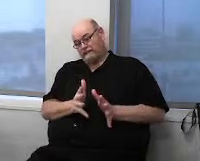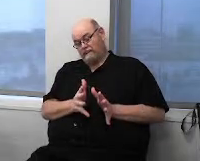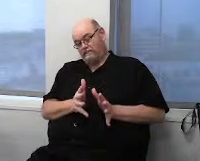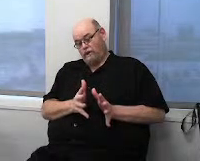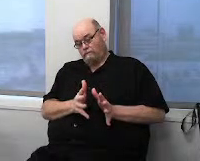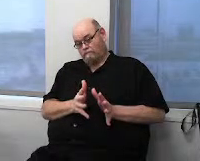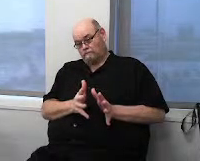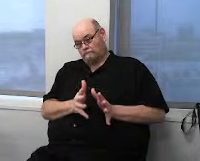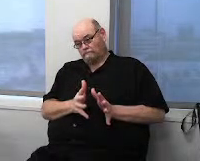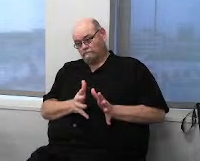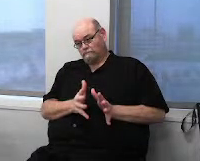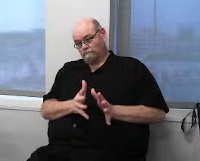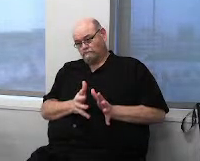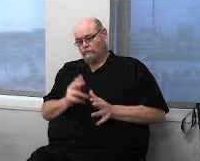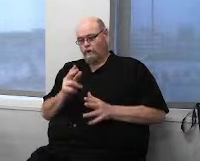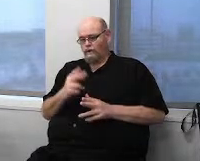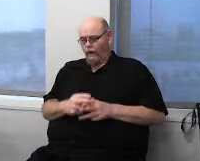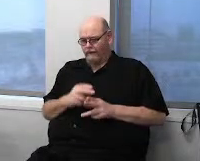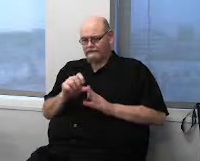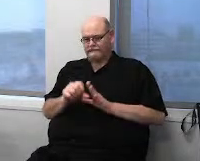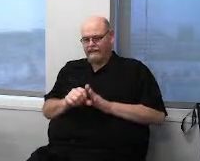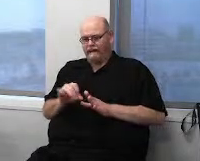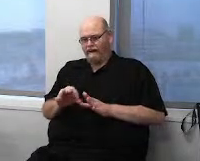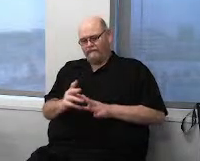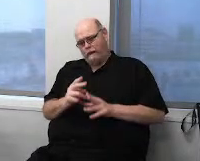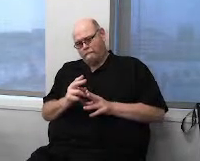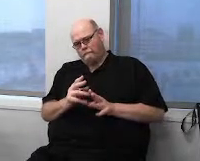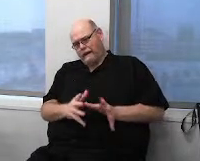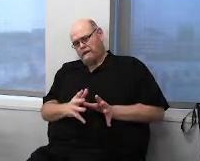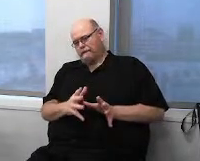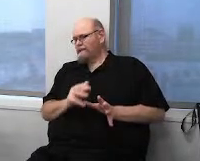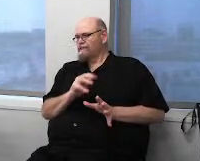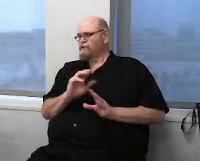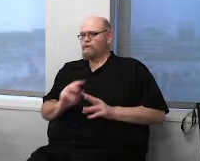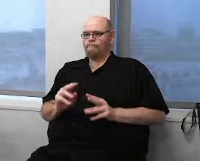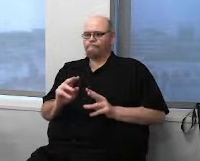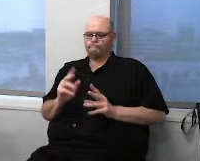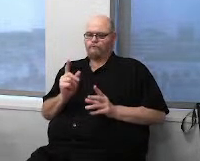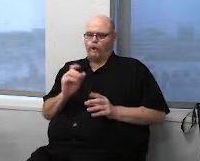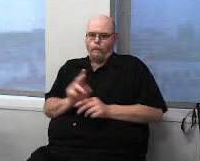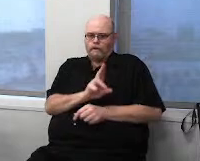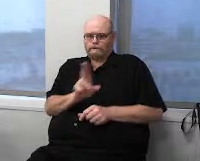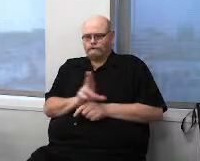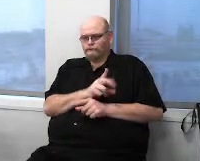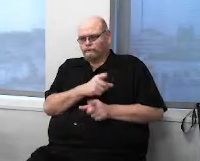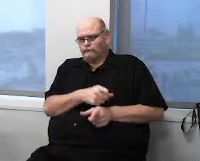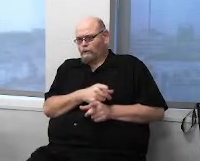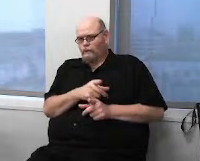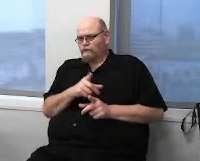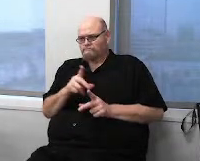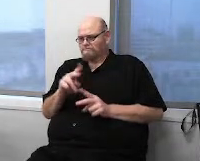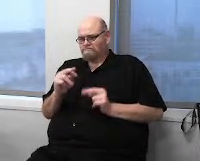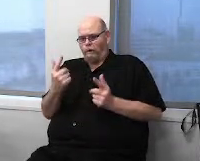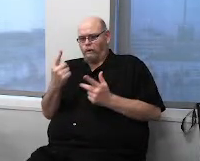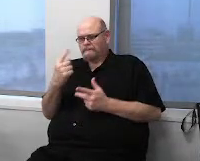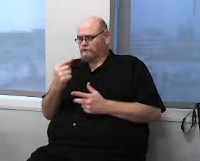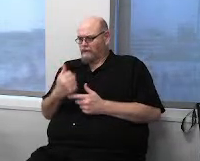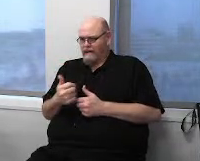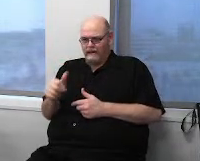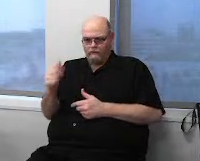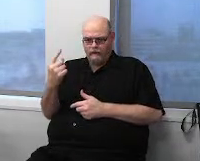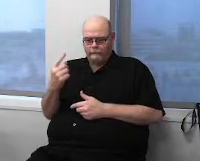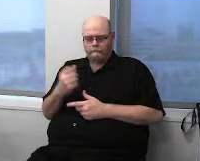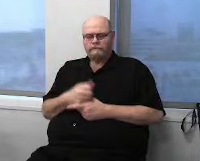that is in what we're going to call a state of abandonment, which means it's not doing anybody any good. And the state